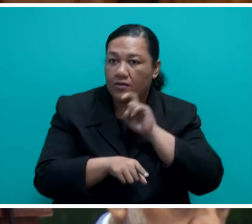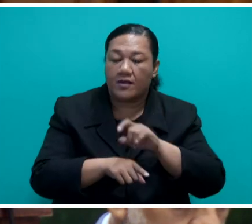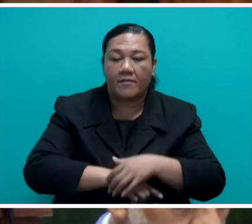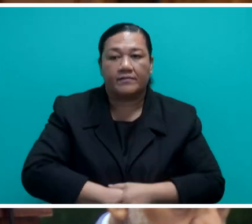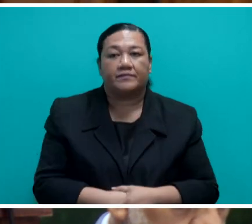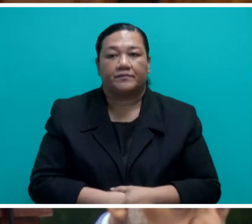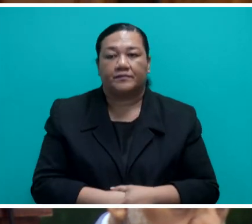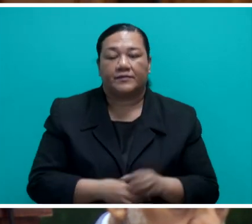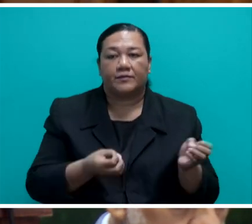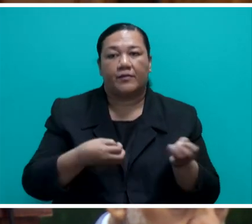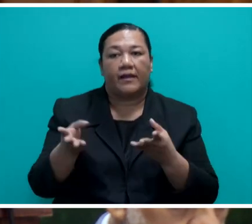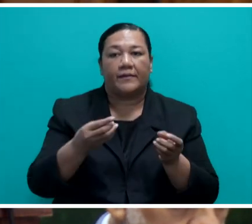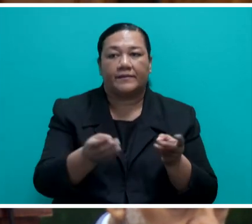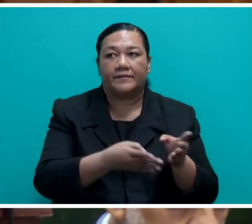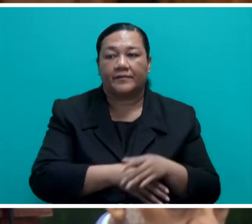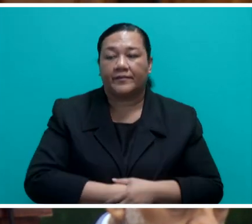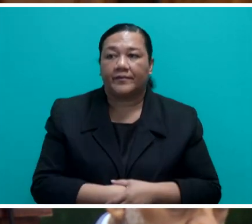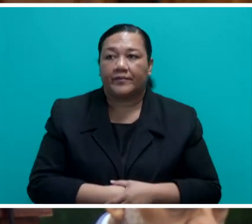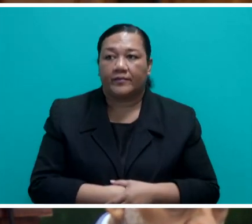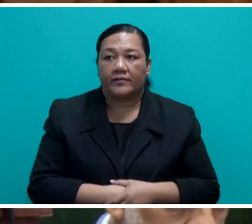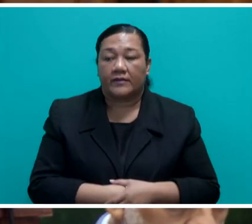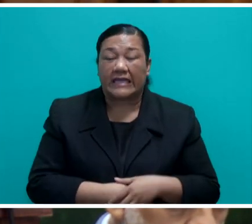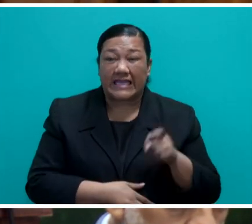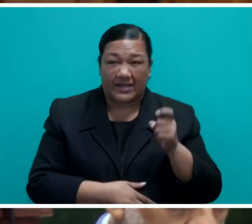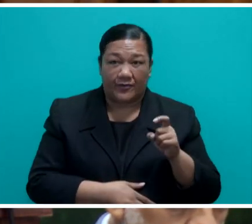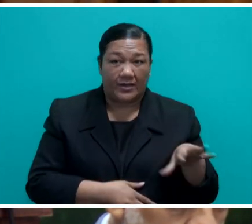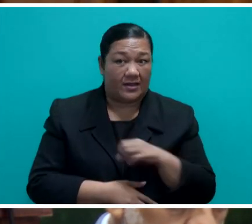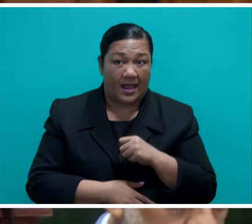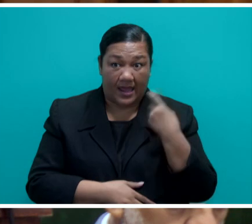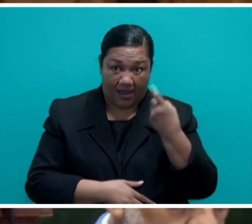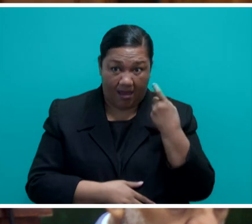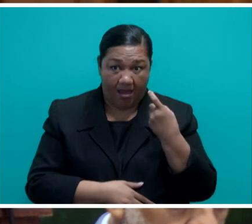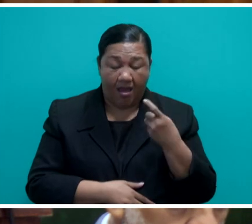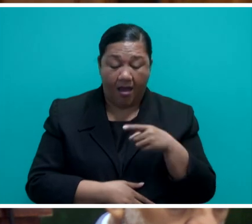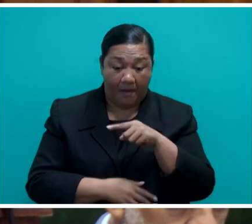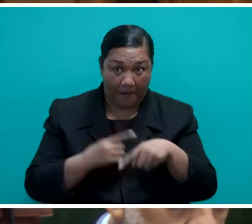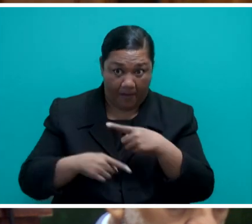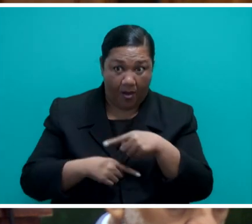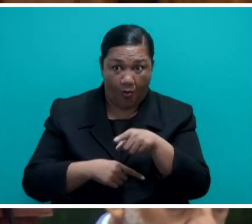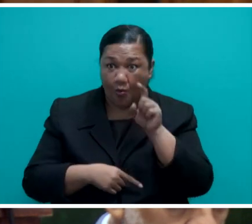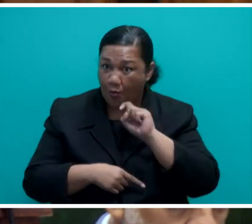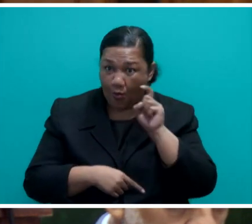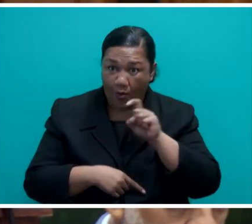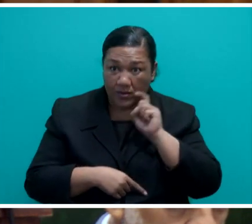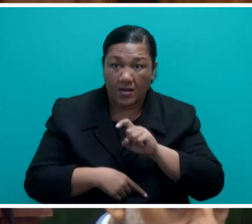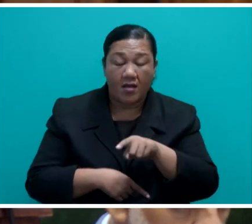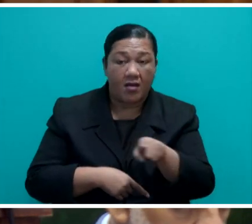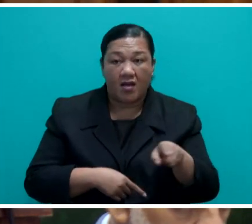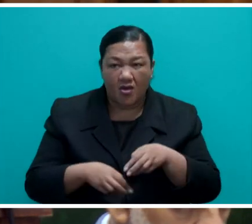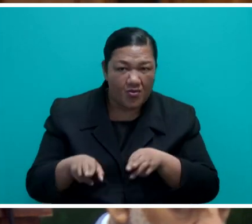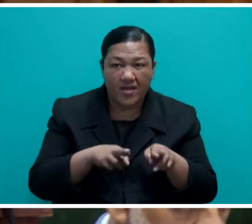sir, if we take good care of our waterways such that there is less pollution,